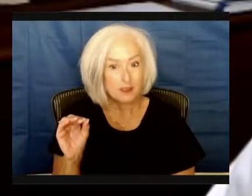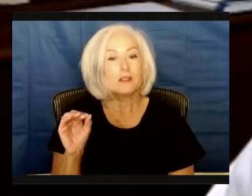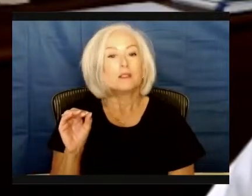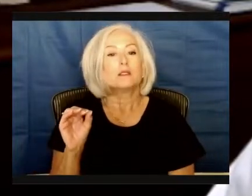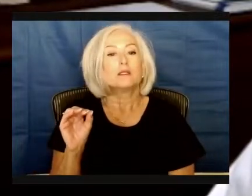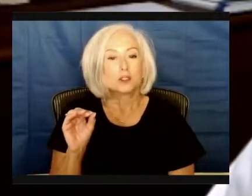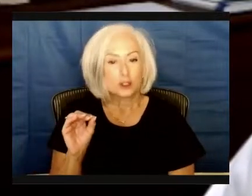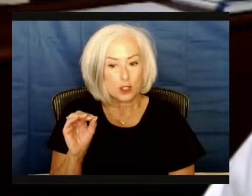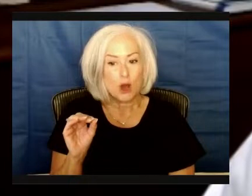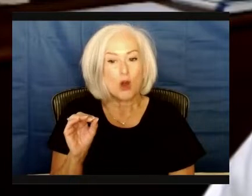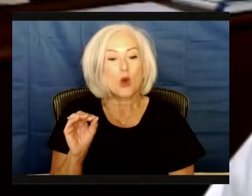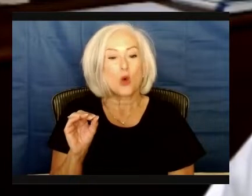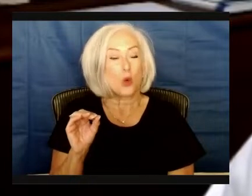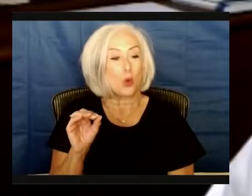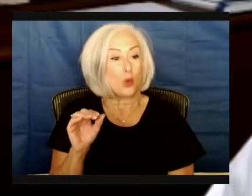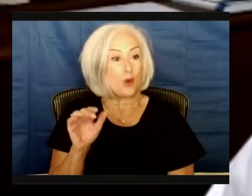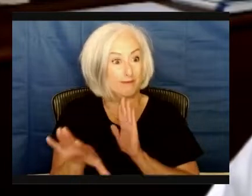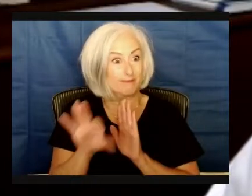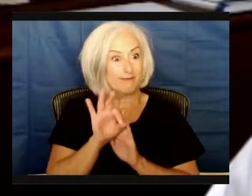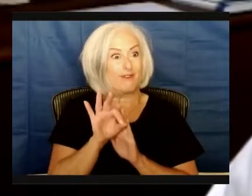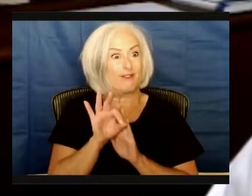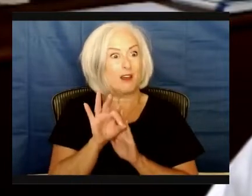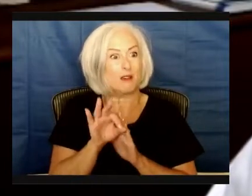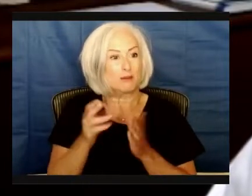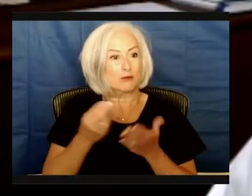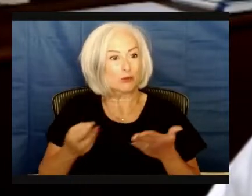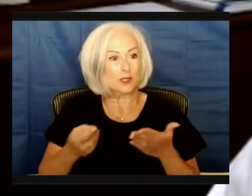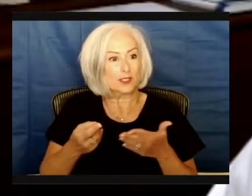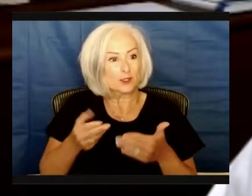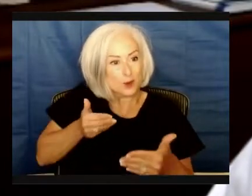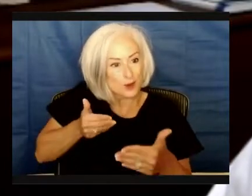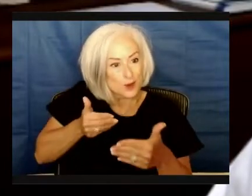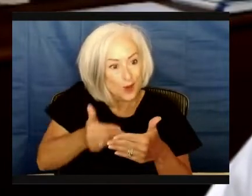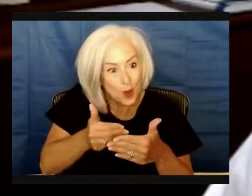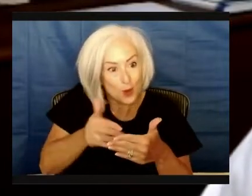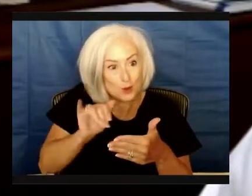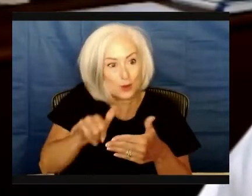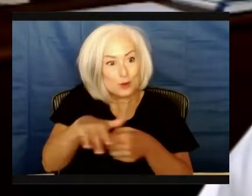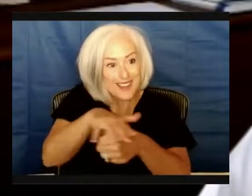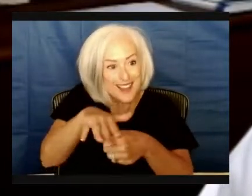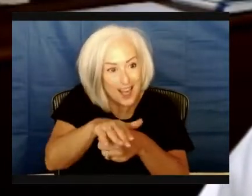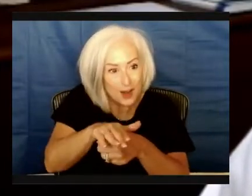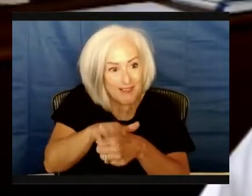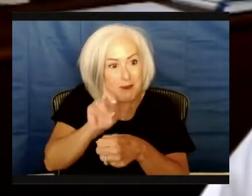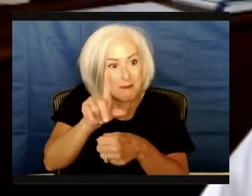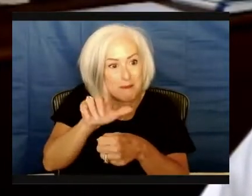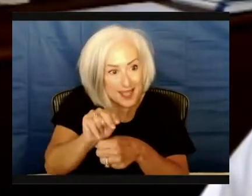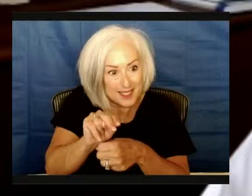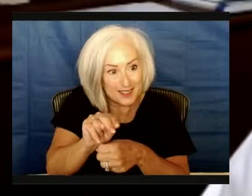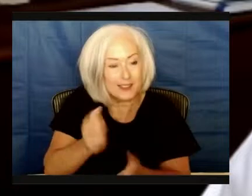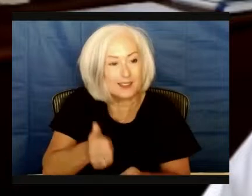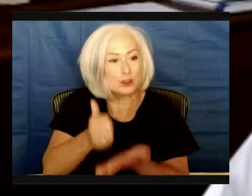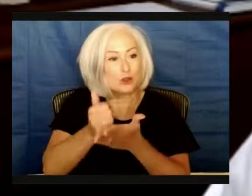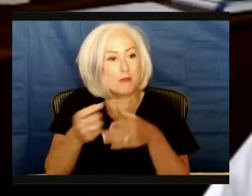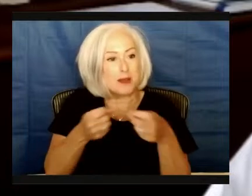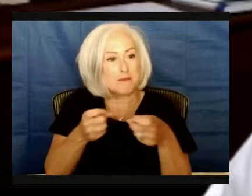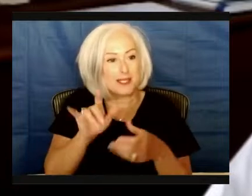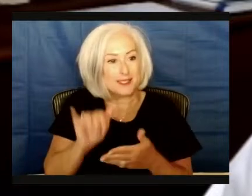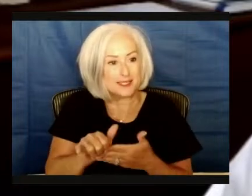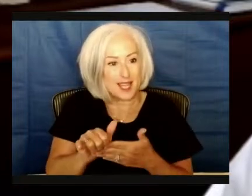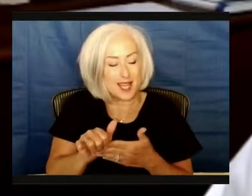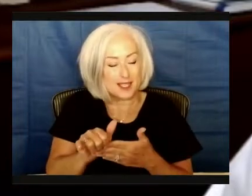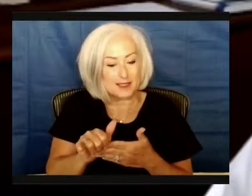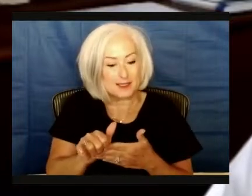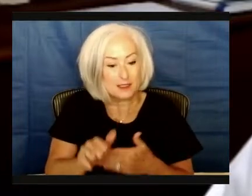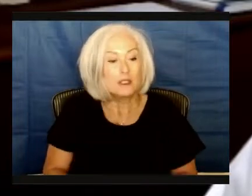resources closer to the event and assist with the management of the scene. the mutual aid coordinator from Region H and